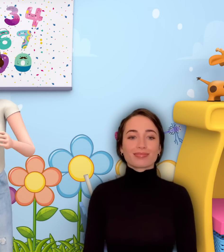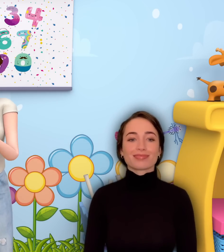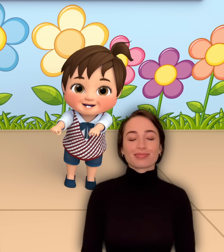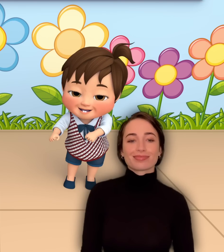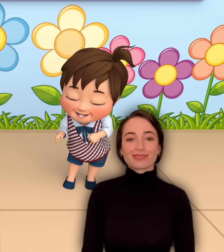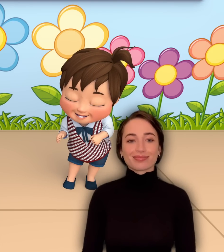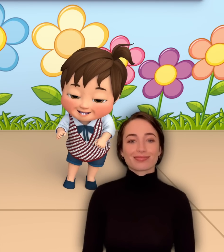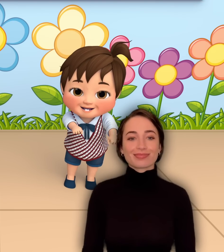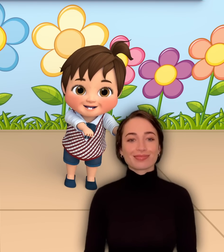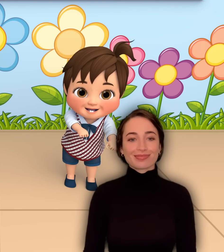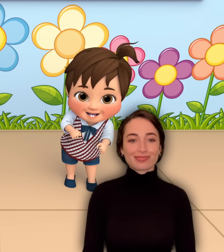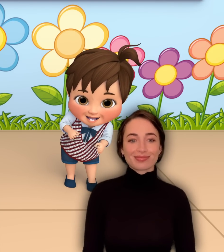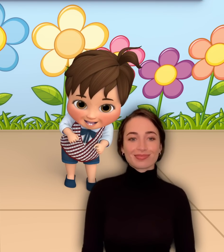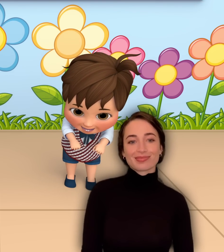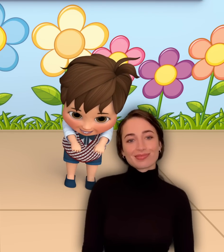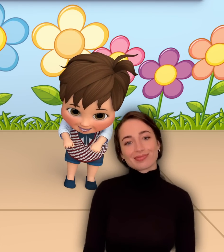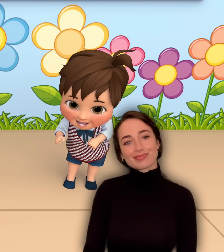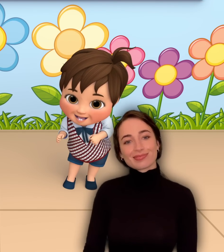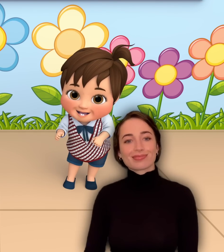E-I-E-I-O.